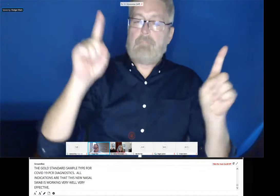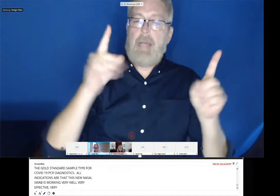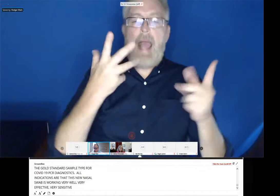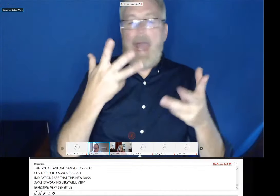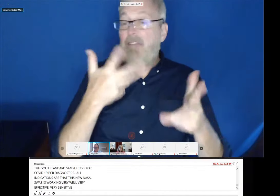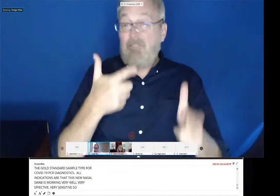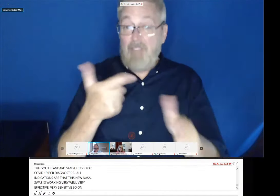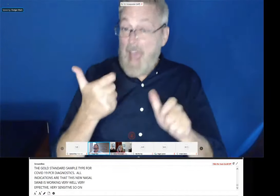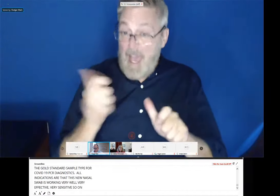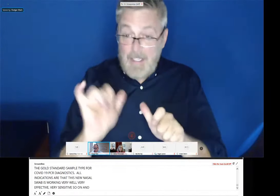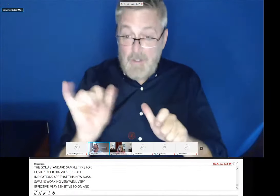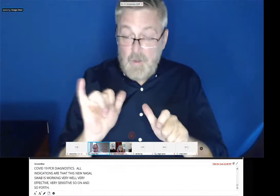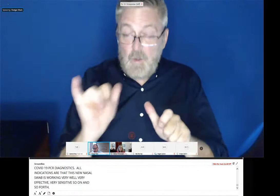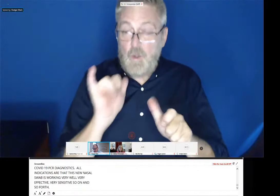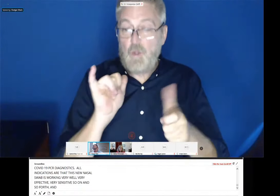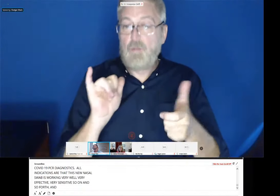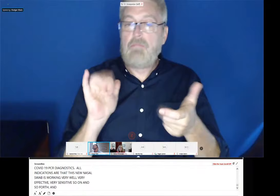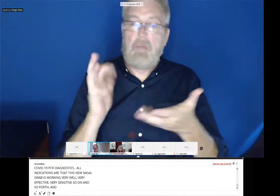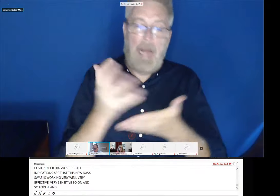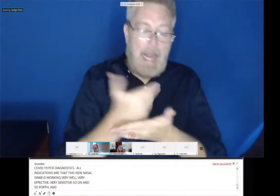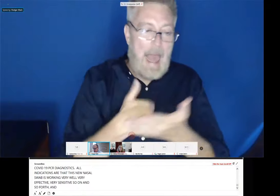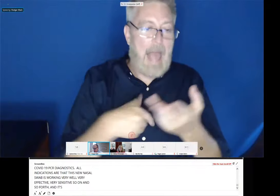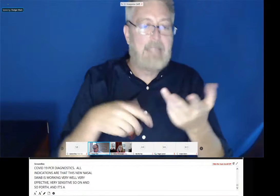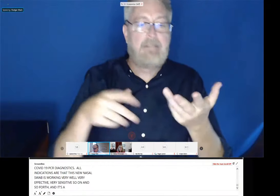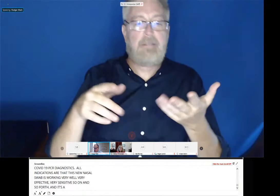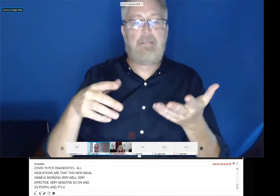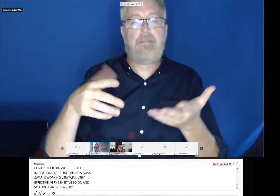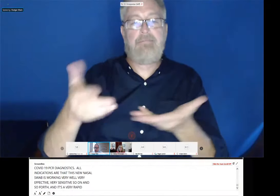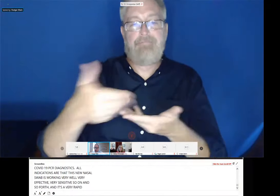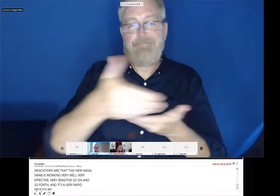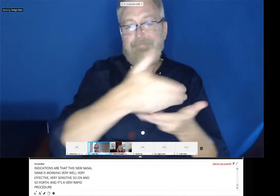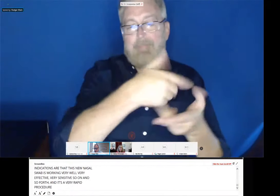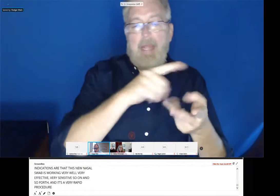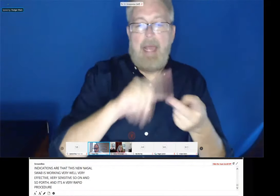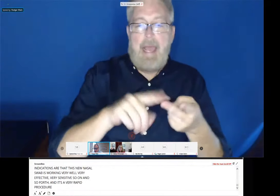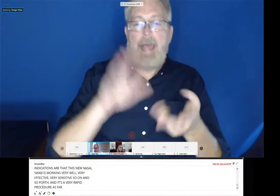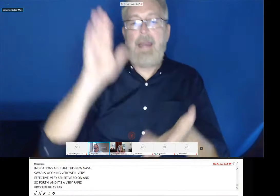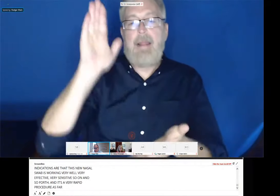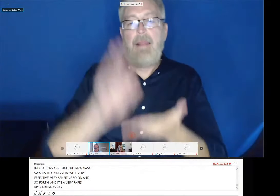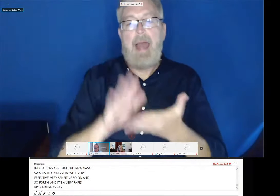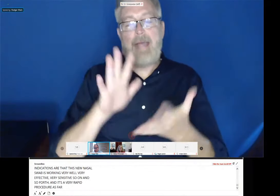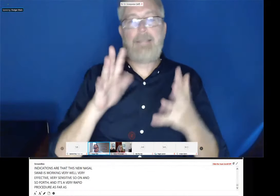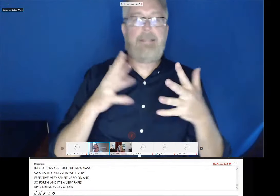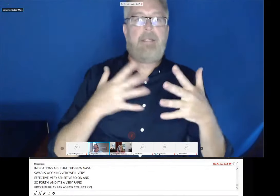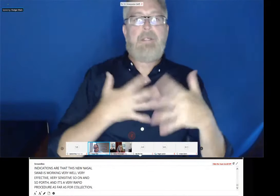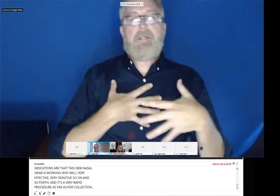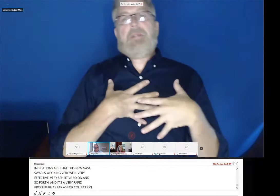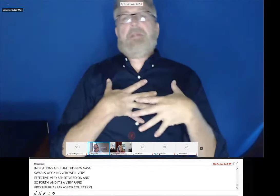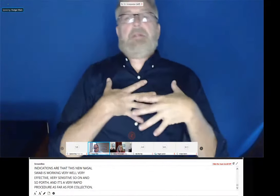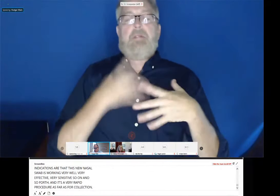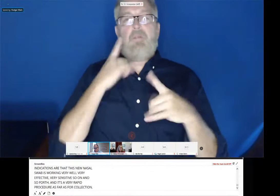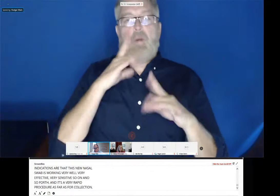rapid procedure as far as for collection, and it's much less invasive on the individual. So it's easier to